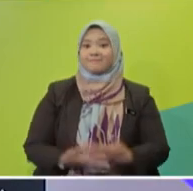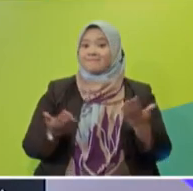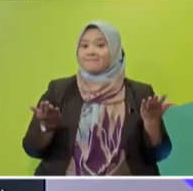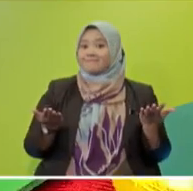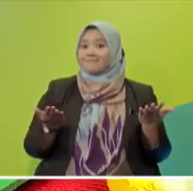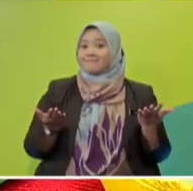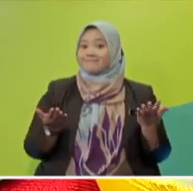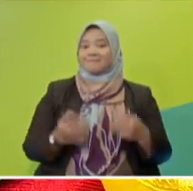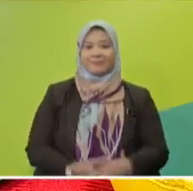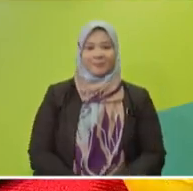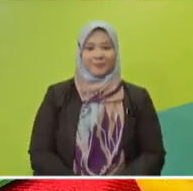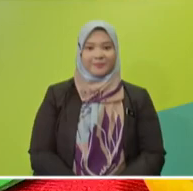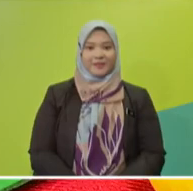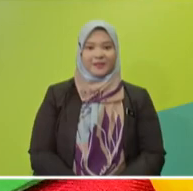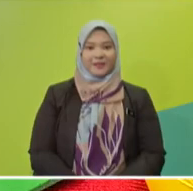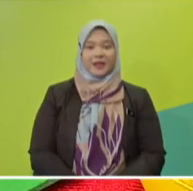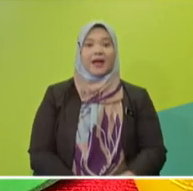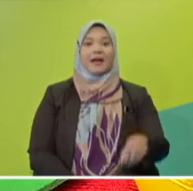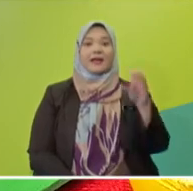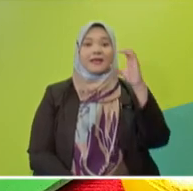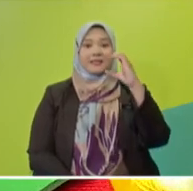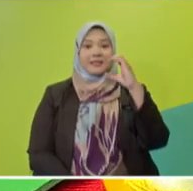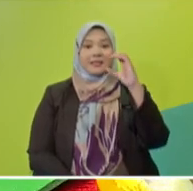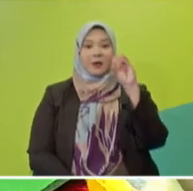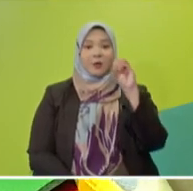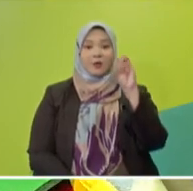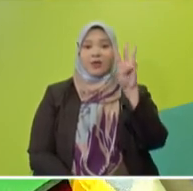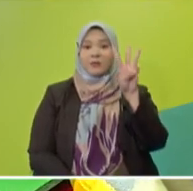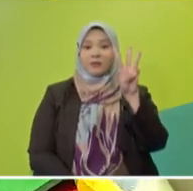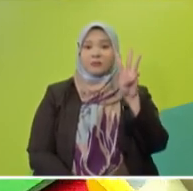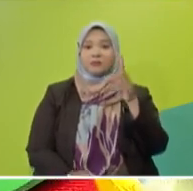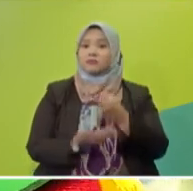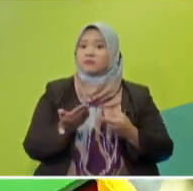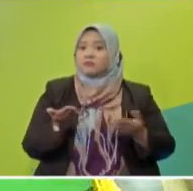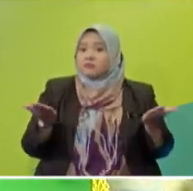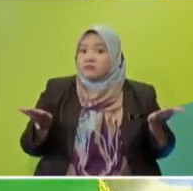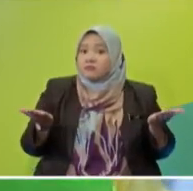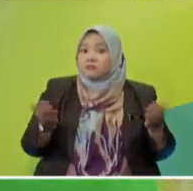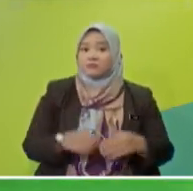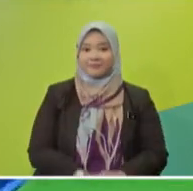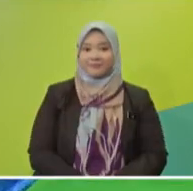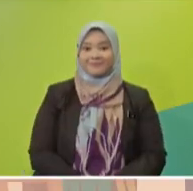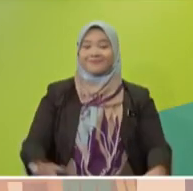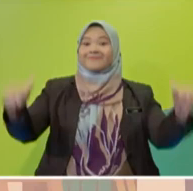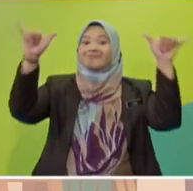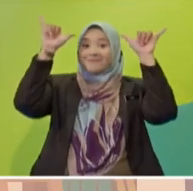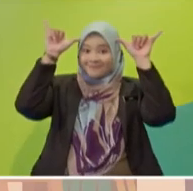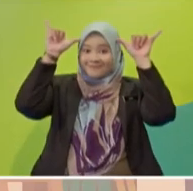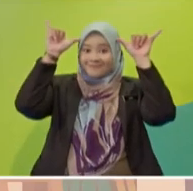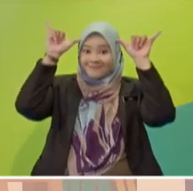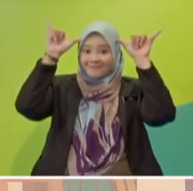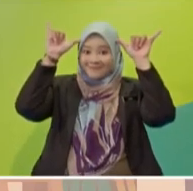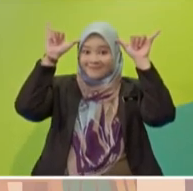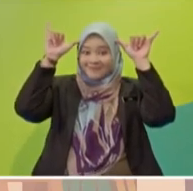ow, cow, k, ow, cow. Arshan, would you like to try?